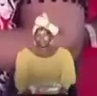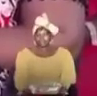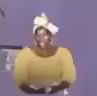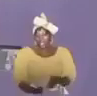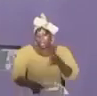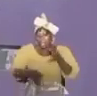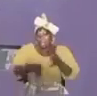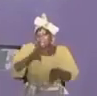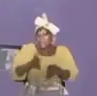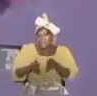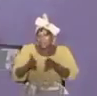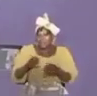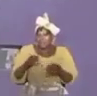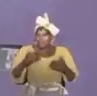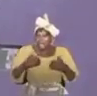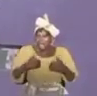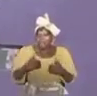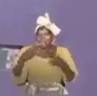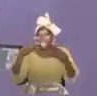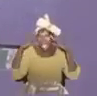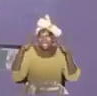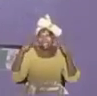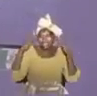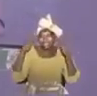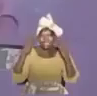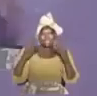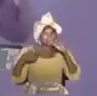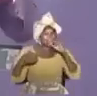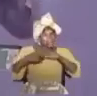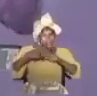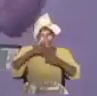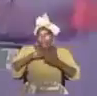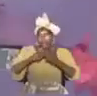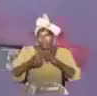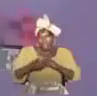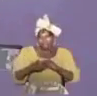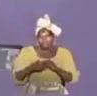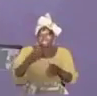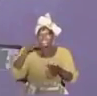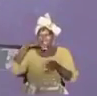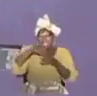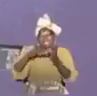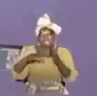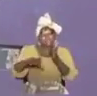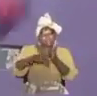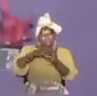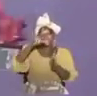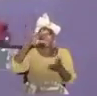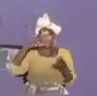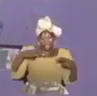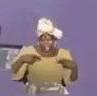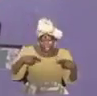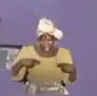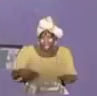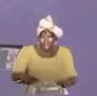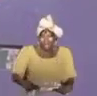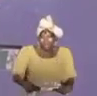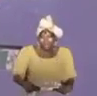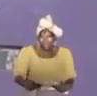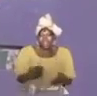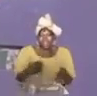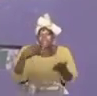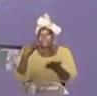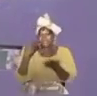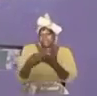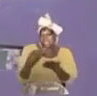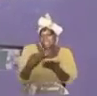People have gone through issues in their lives, in the area of their spiritual lives, the area of their health, area of their